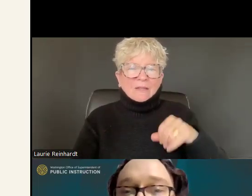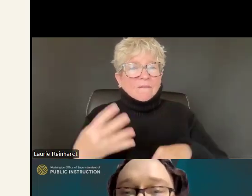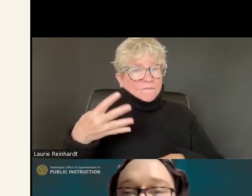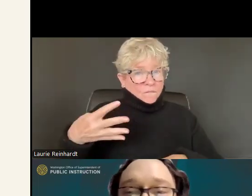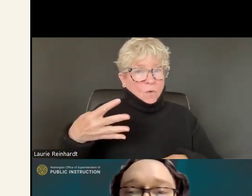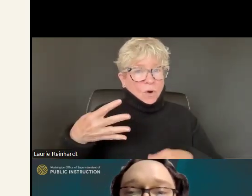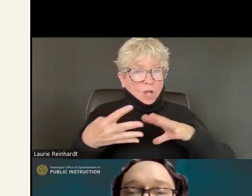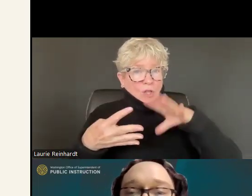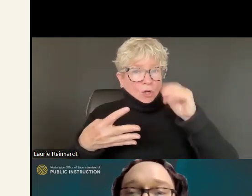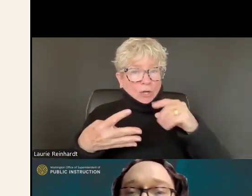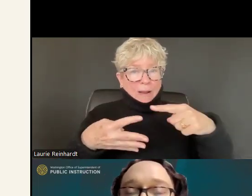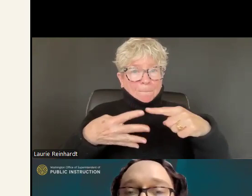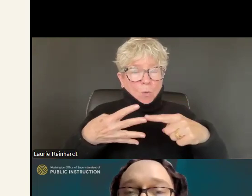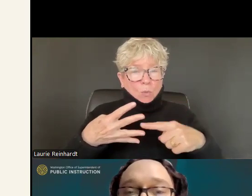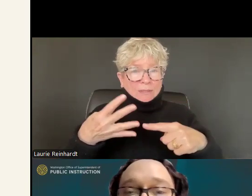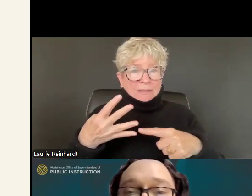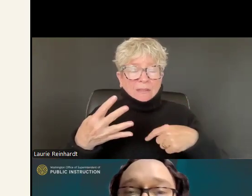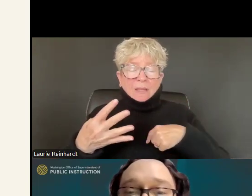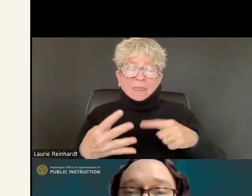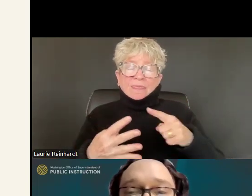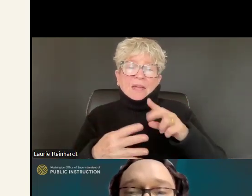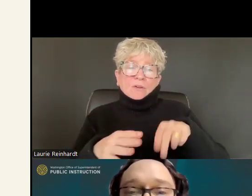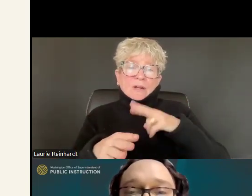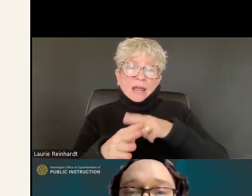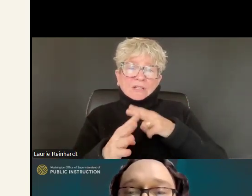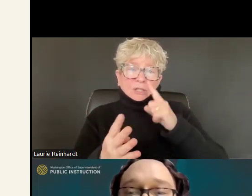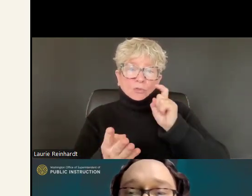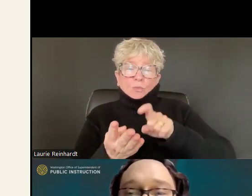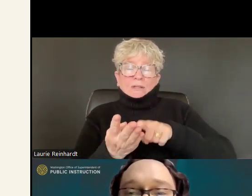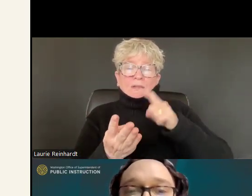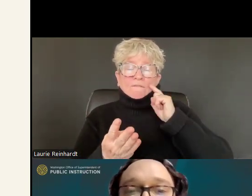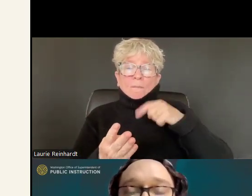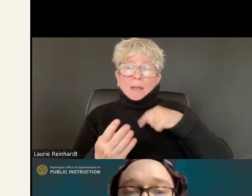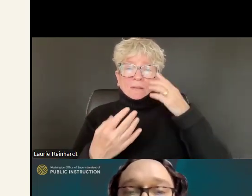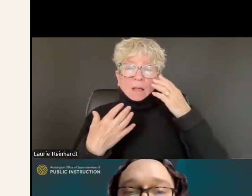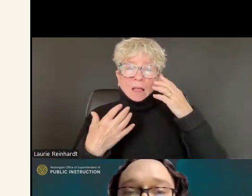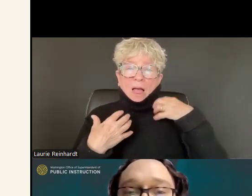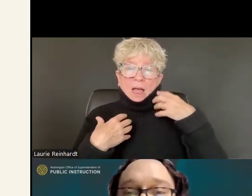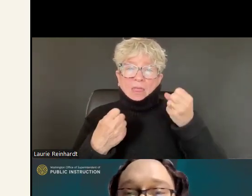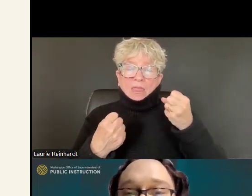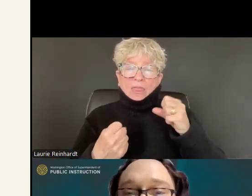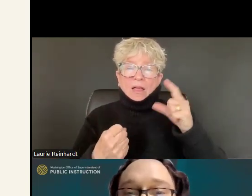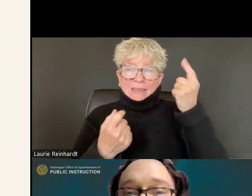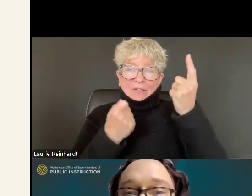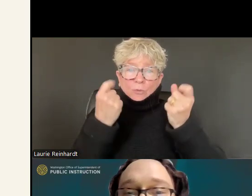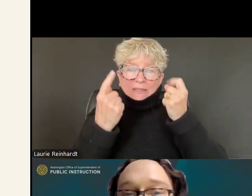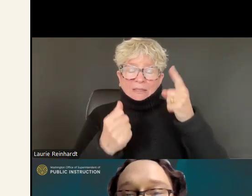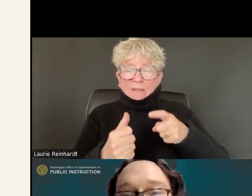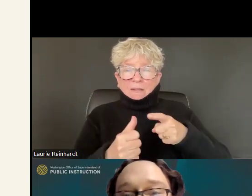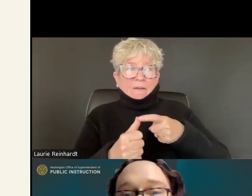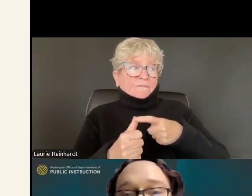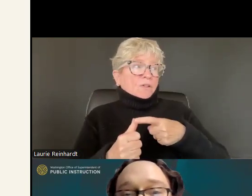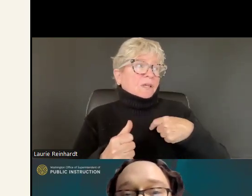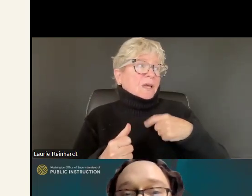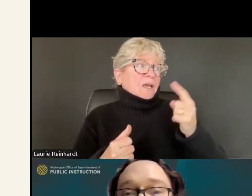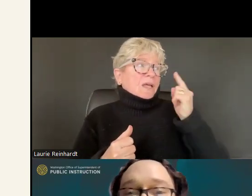learning components, which is the nationally recognized components for mental health literacy. The first is mental health